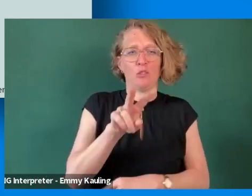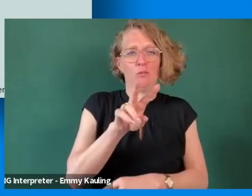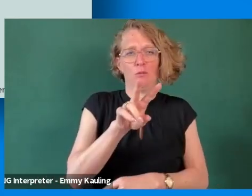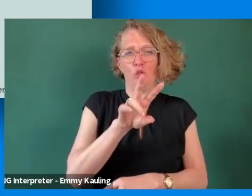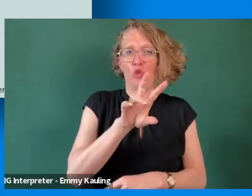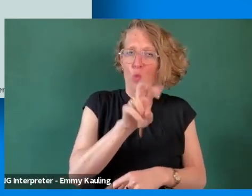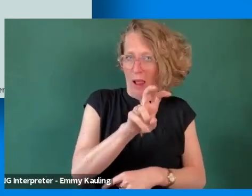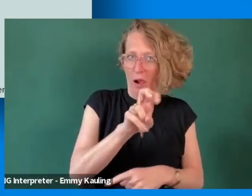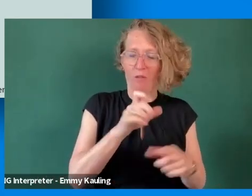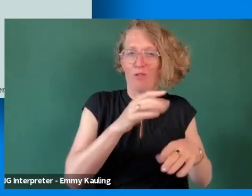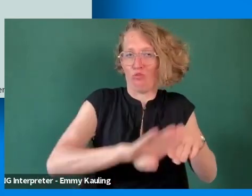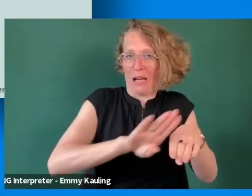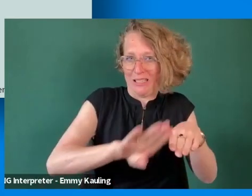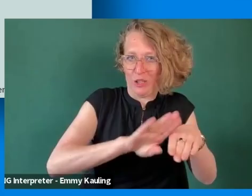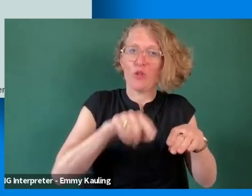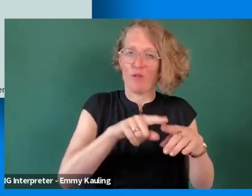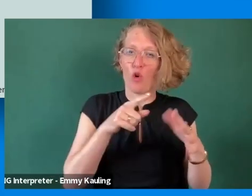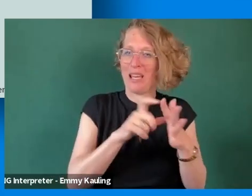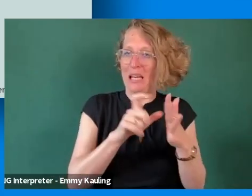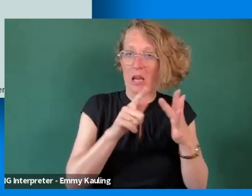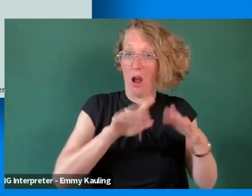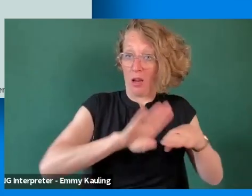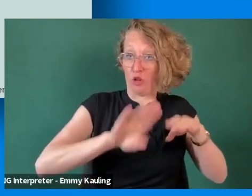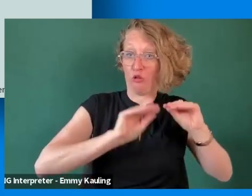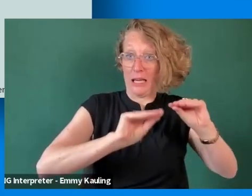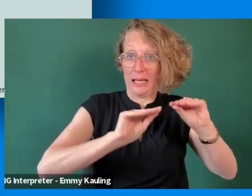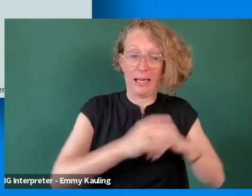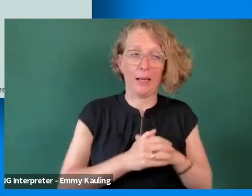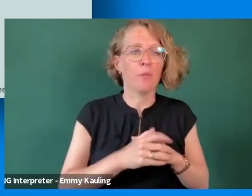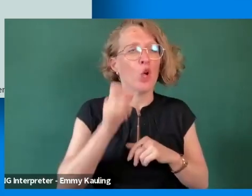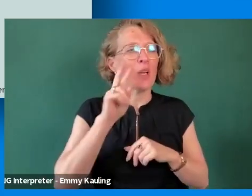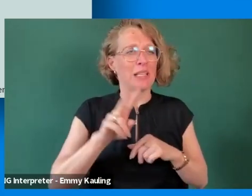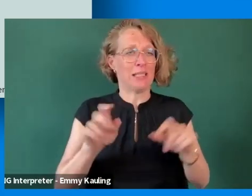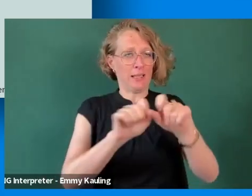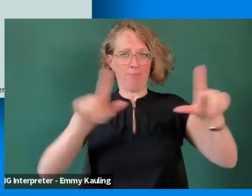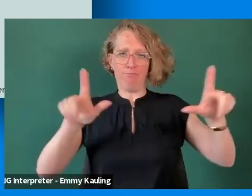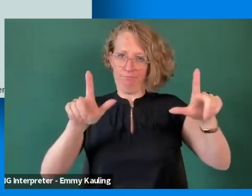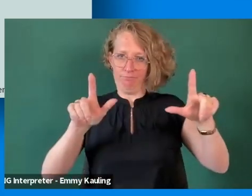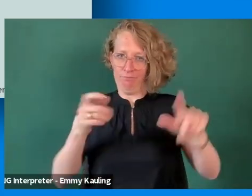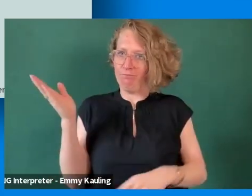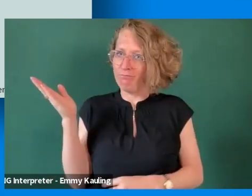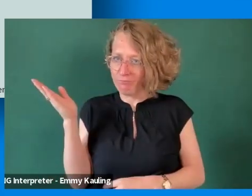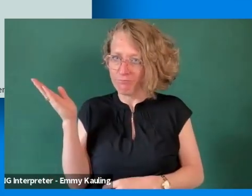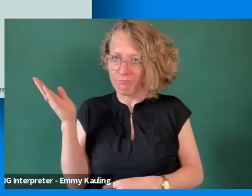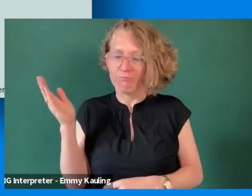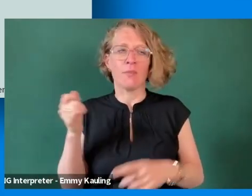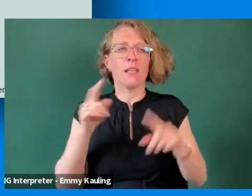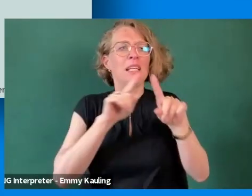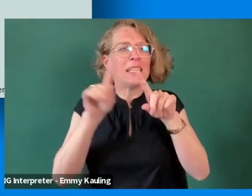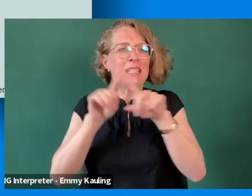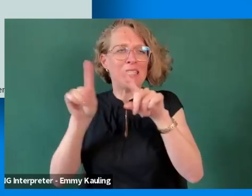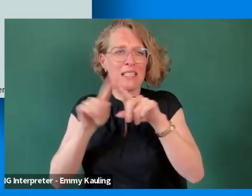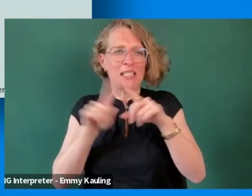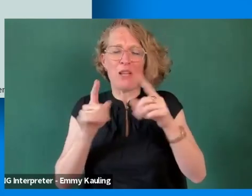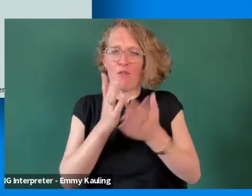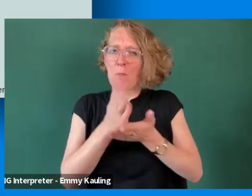effective EDI training. And you can see from the graphic that these cover different parts of the